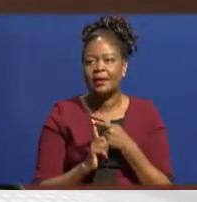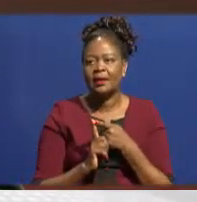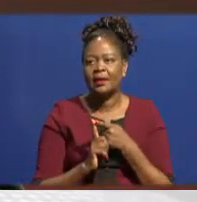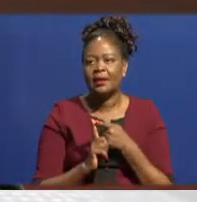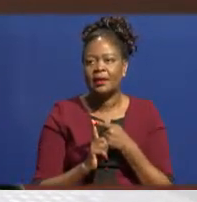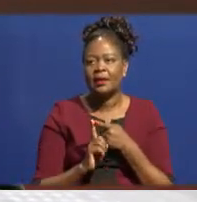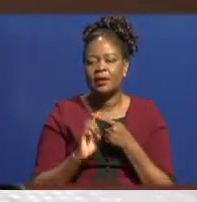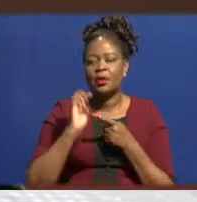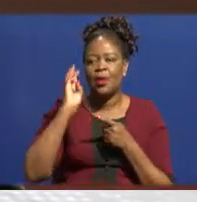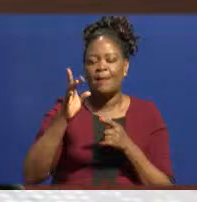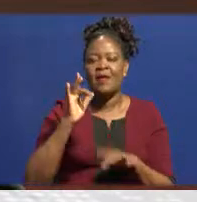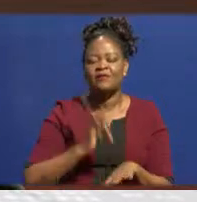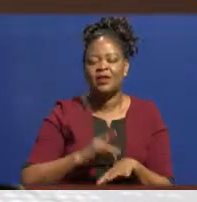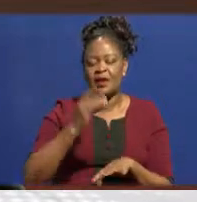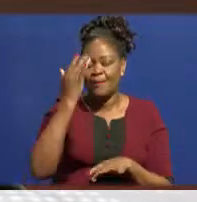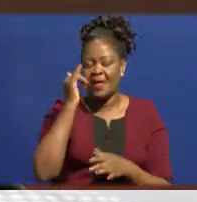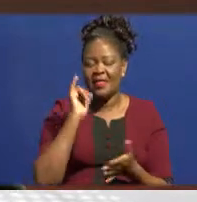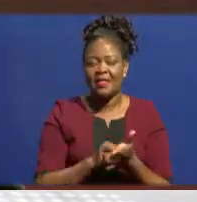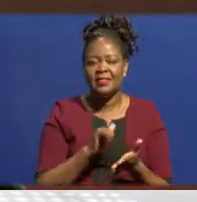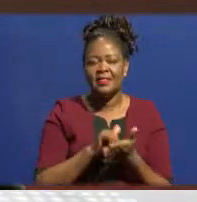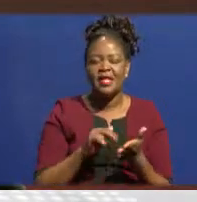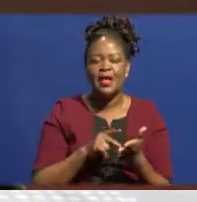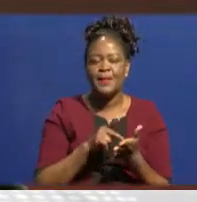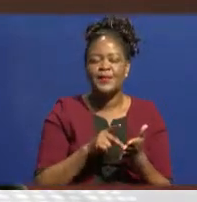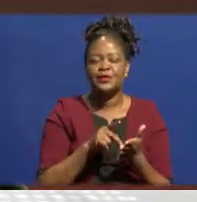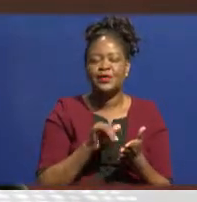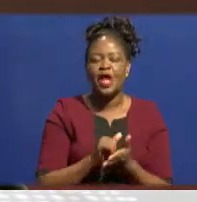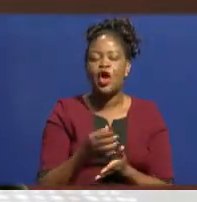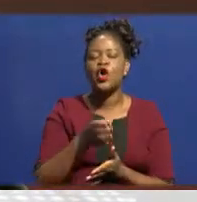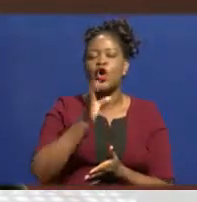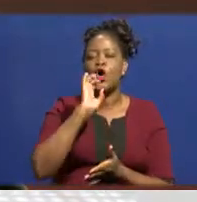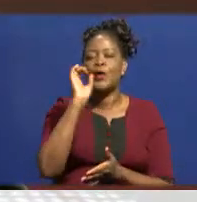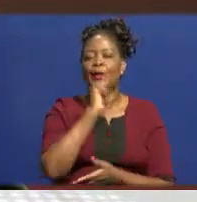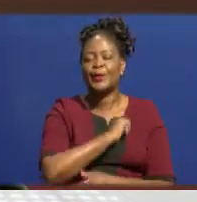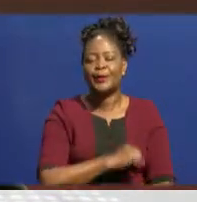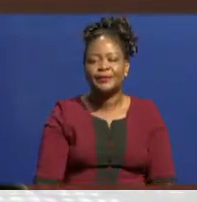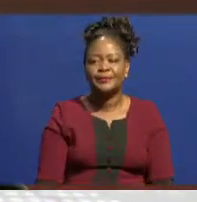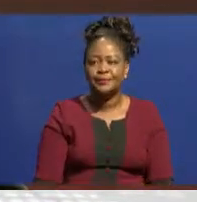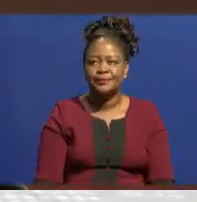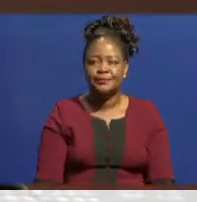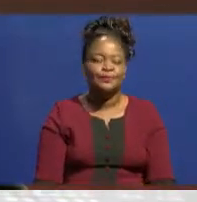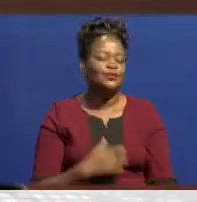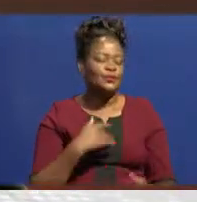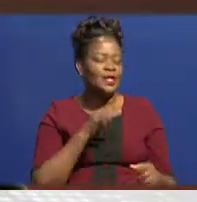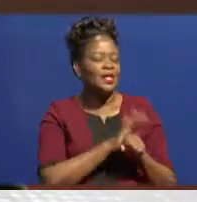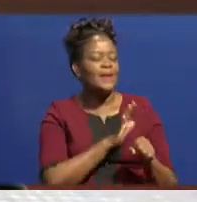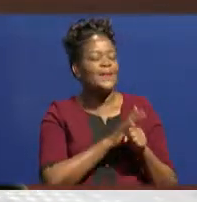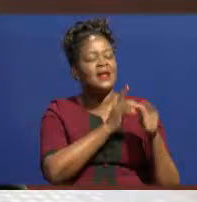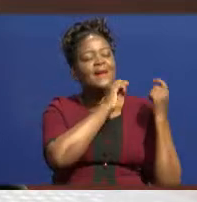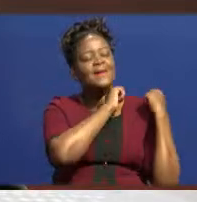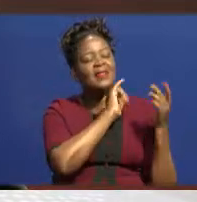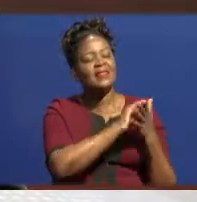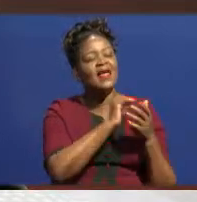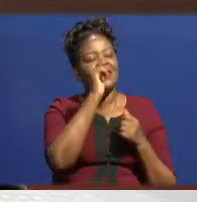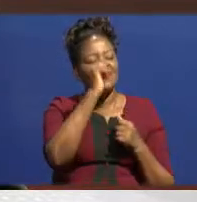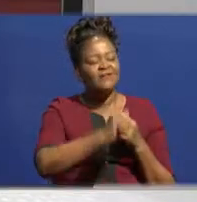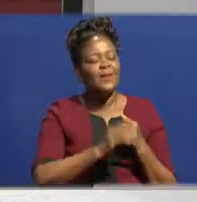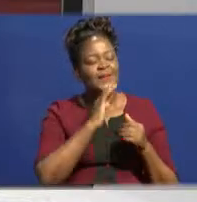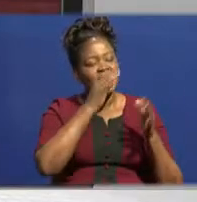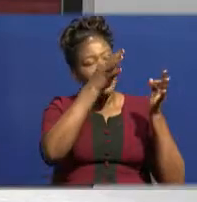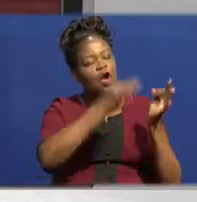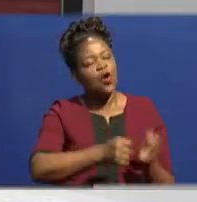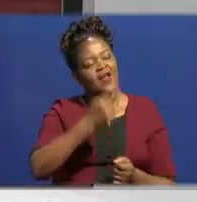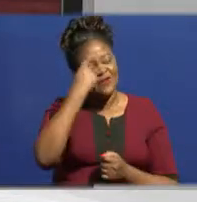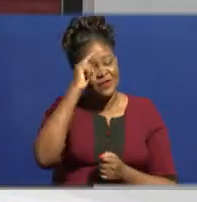we will be affected by that poison that we have consumed. Yeah, because actually there are a lot of bugs that have never been accounted for.